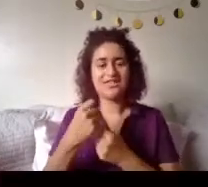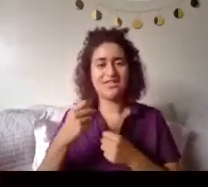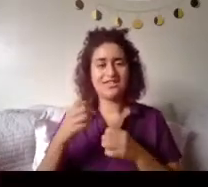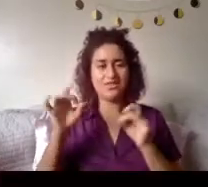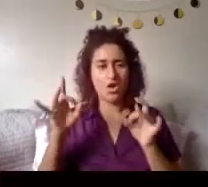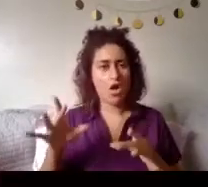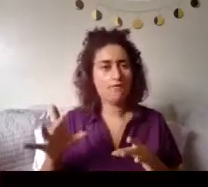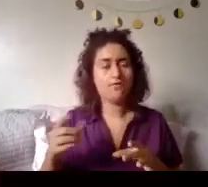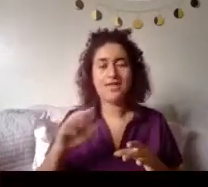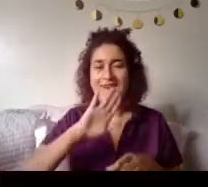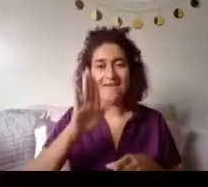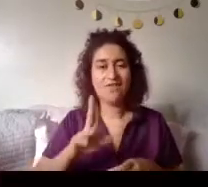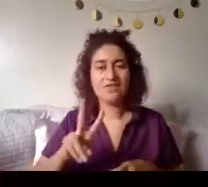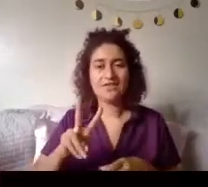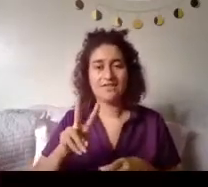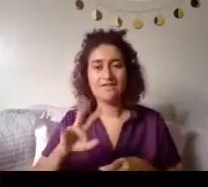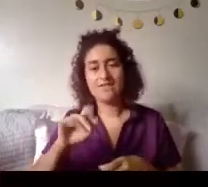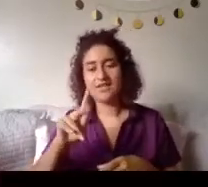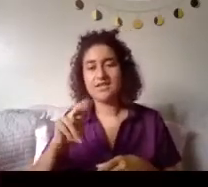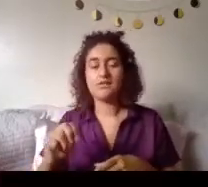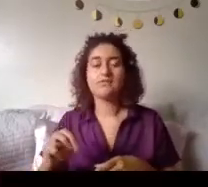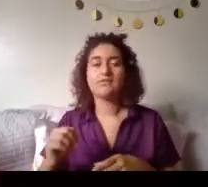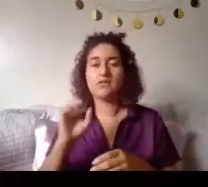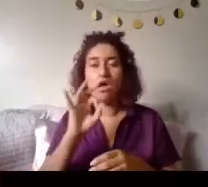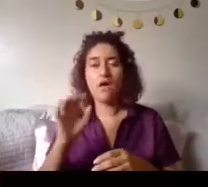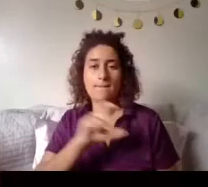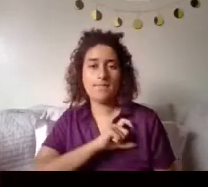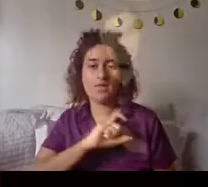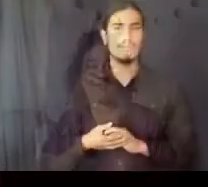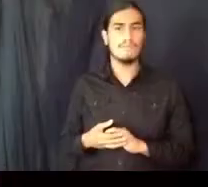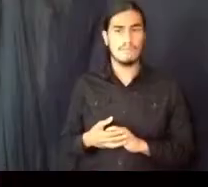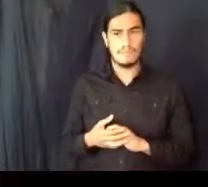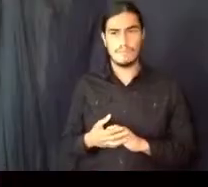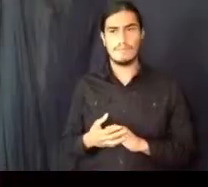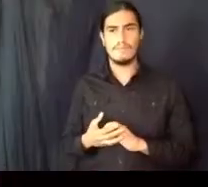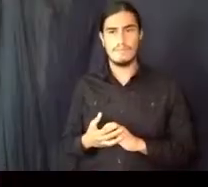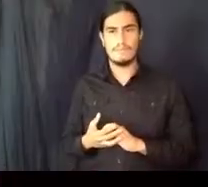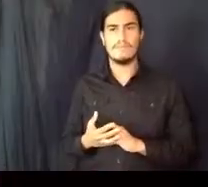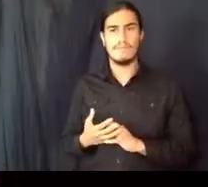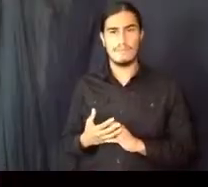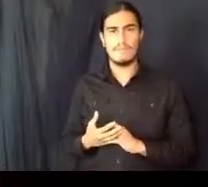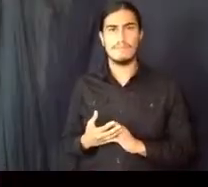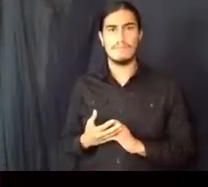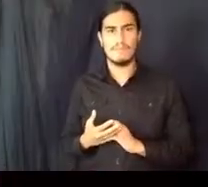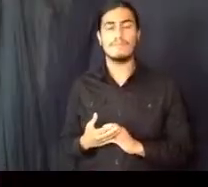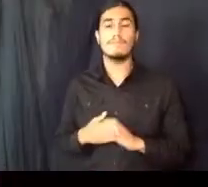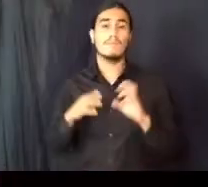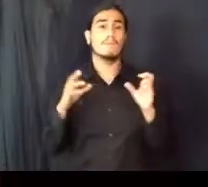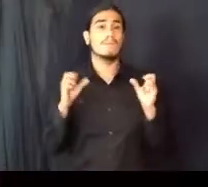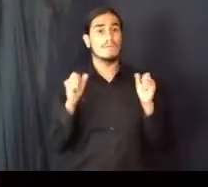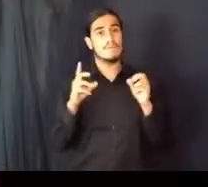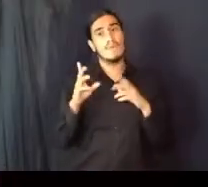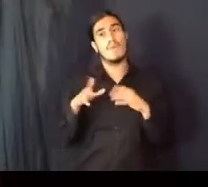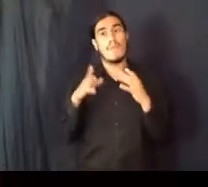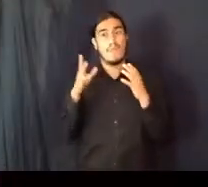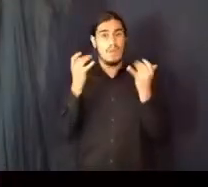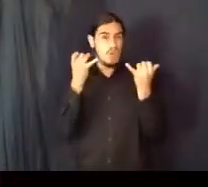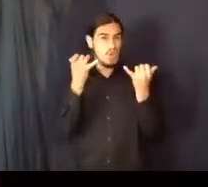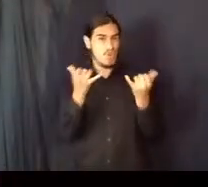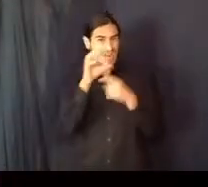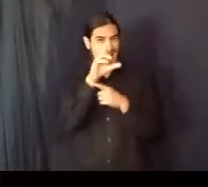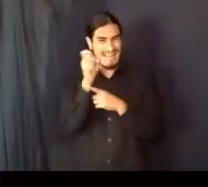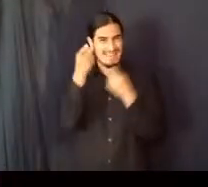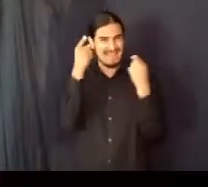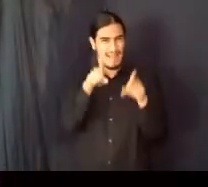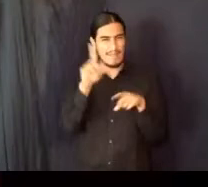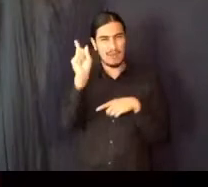as victims of police violence who deserve care and protection. A current case from Switzerland